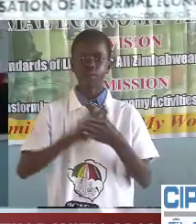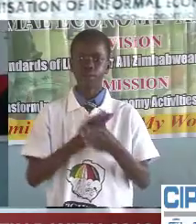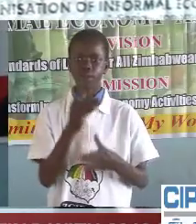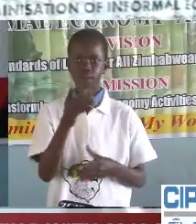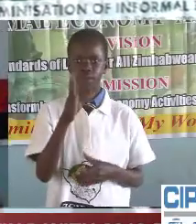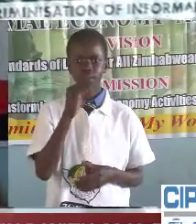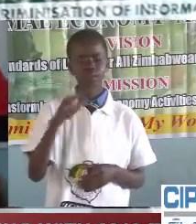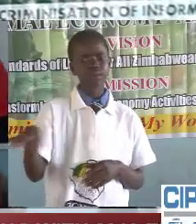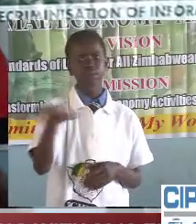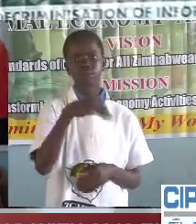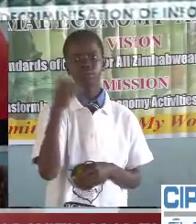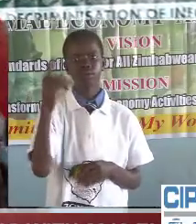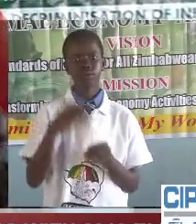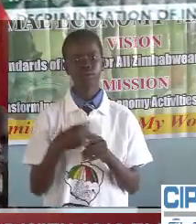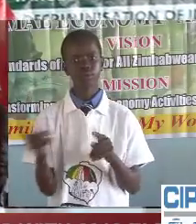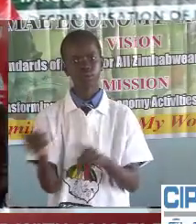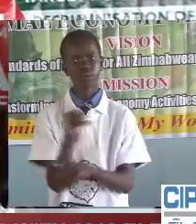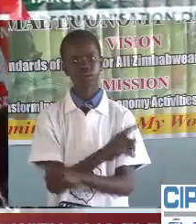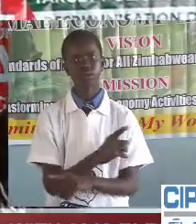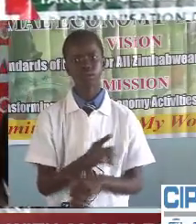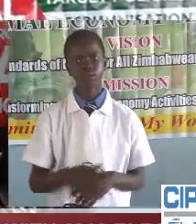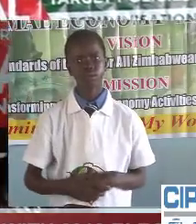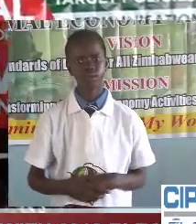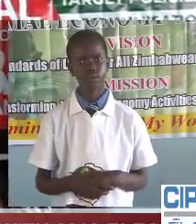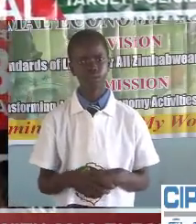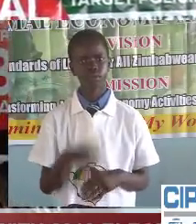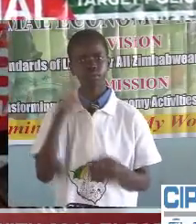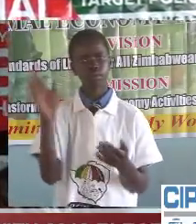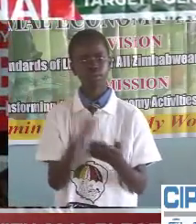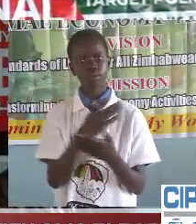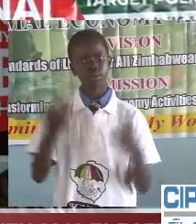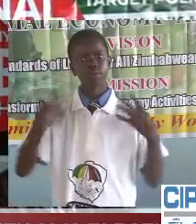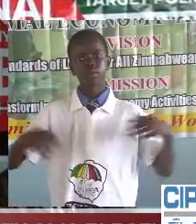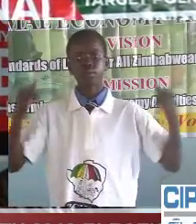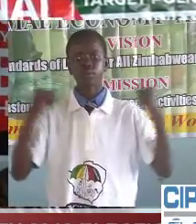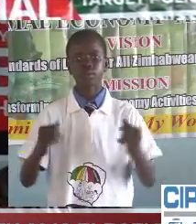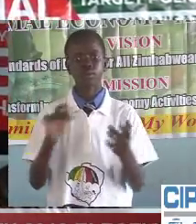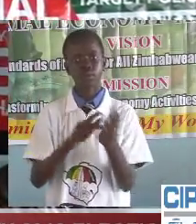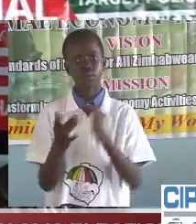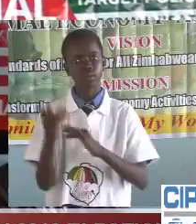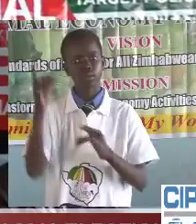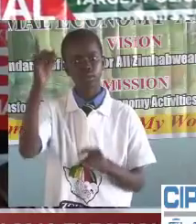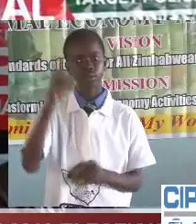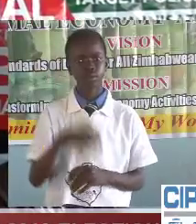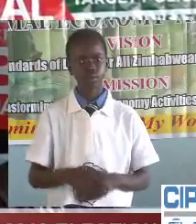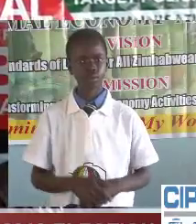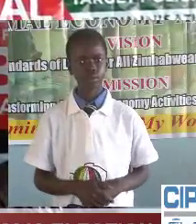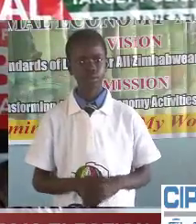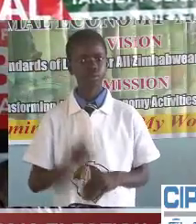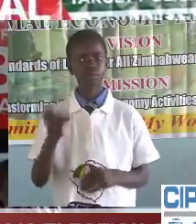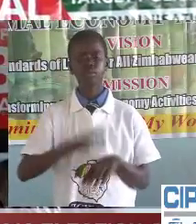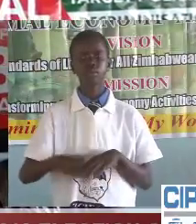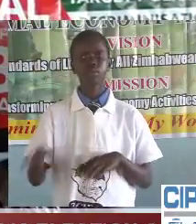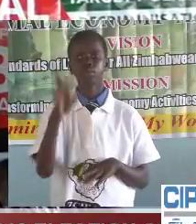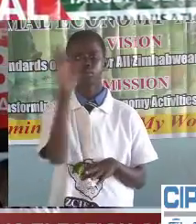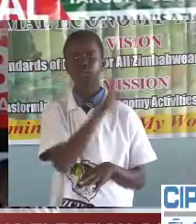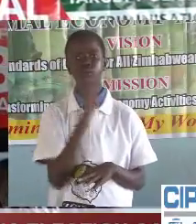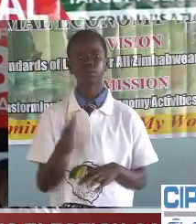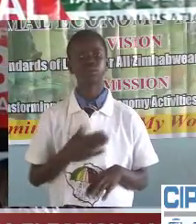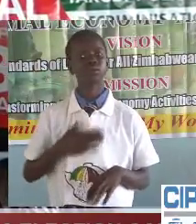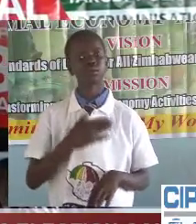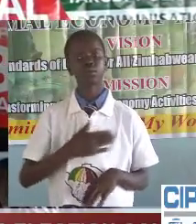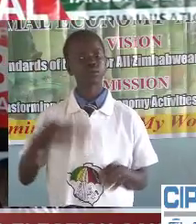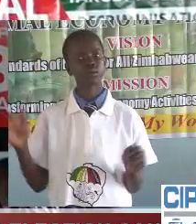must change. There is a song by a powerful jazz musician that I love,